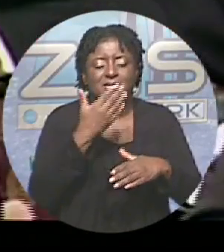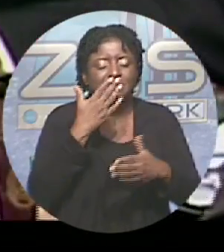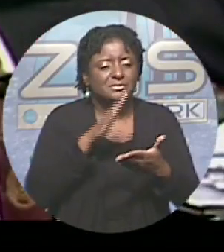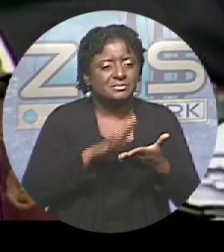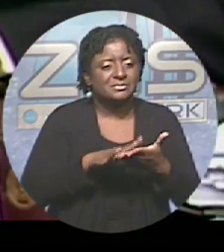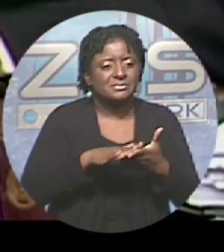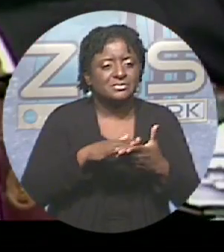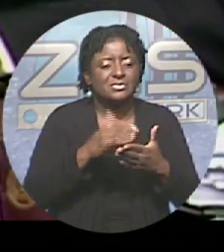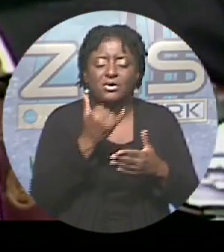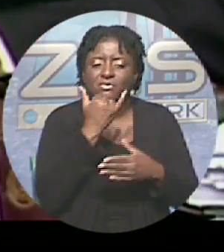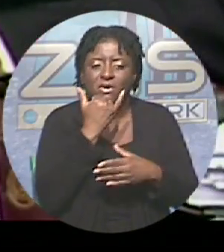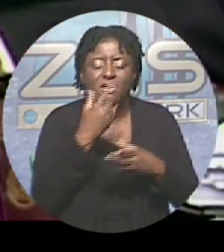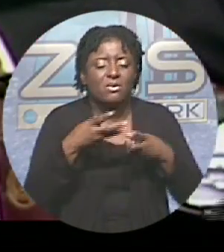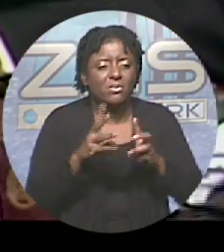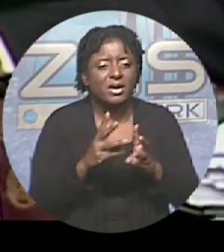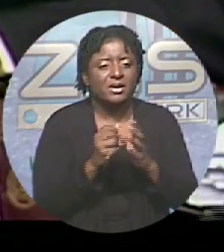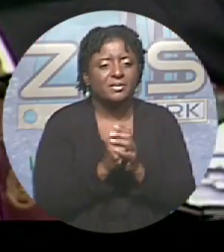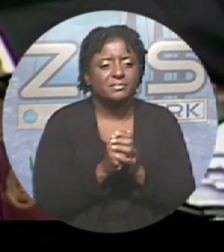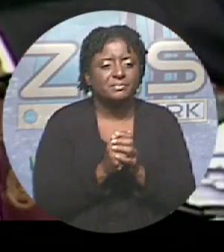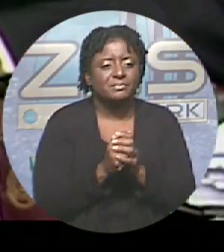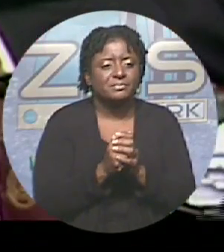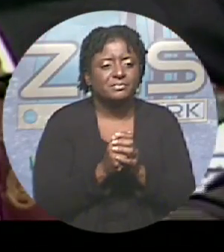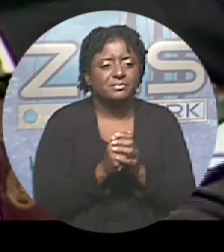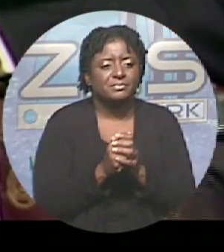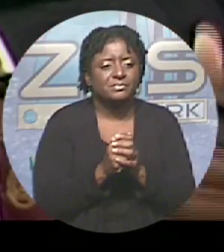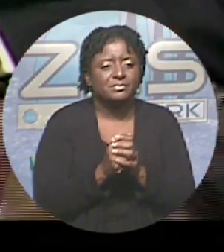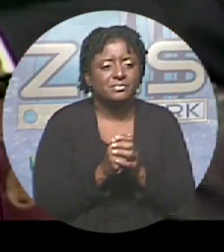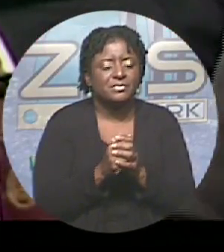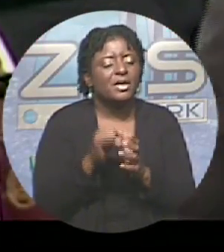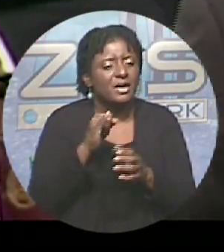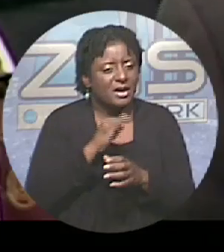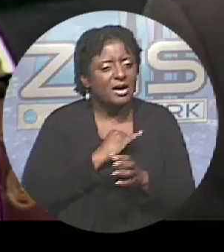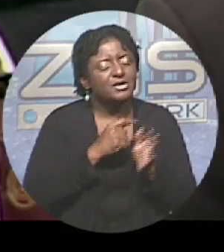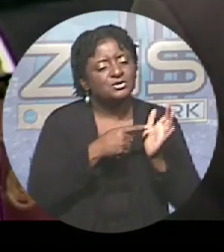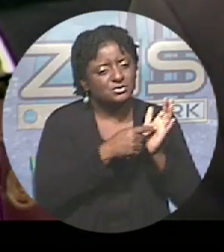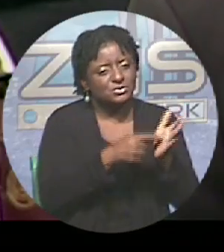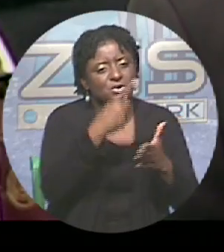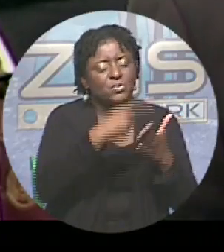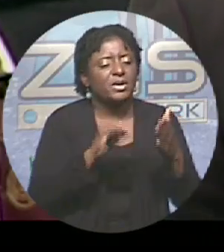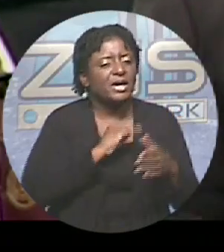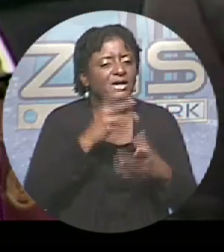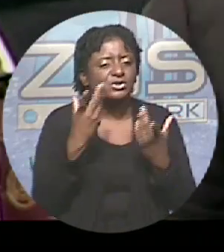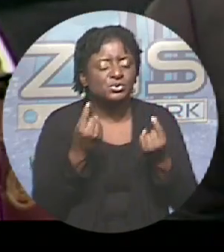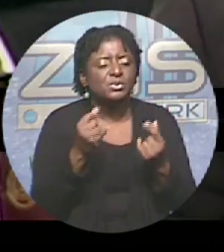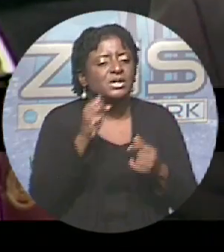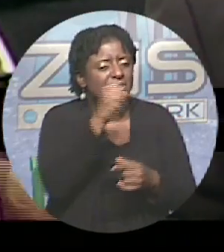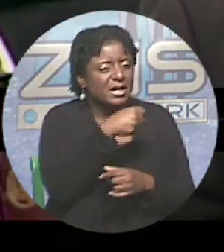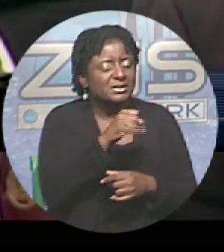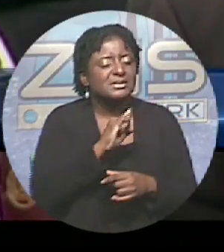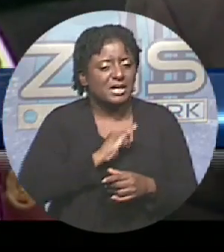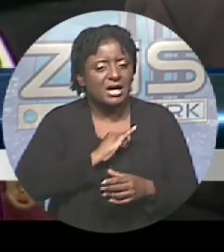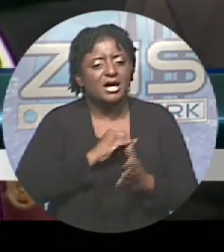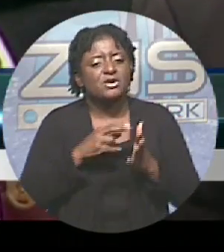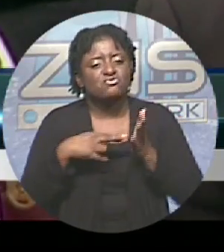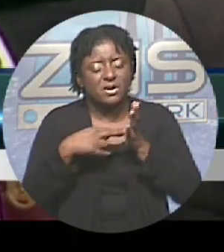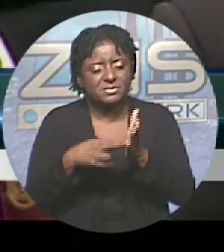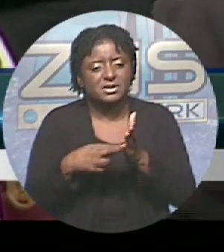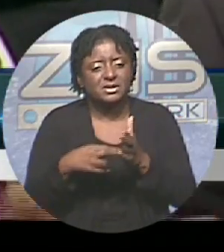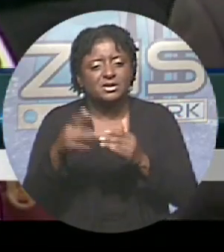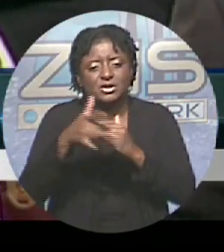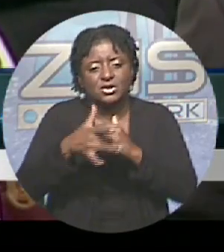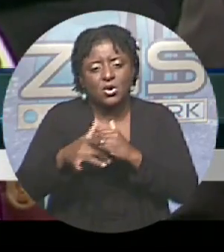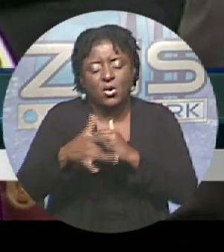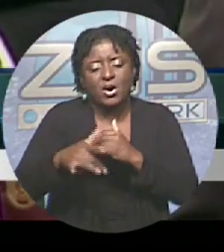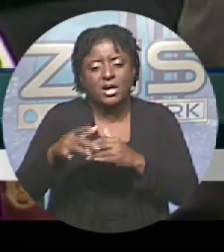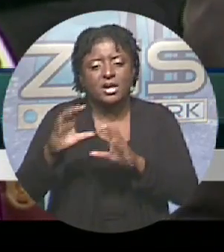manner. I disclose what I do. Yes, I represented oil companies before, but that's not an issue here today. I'm not dealing with